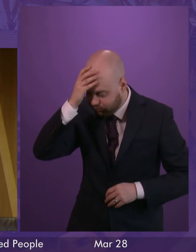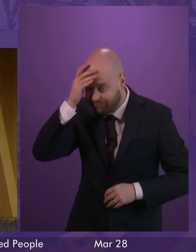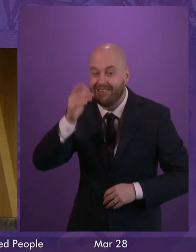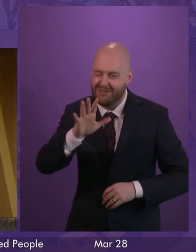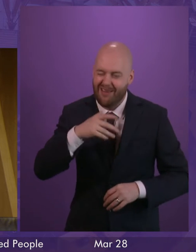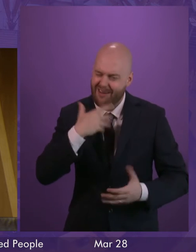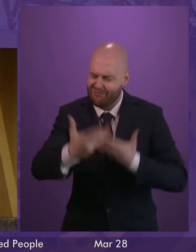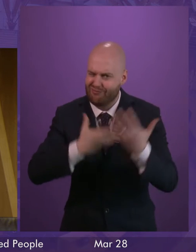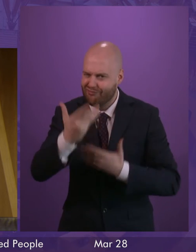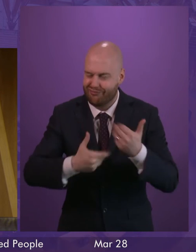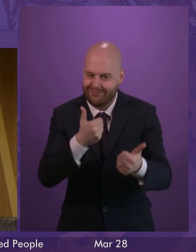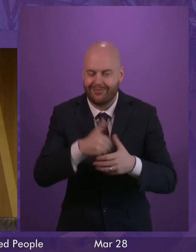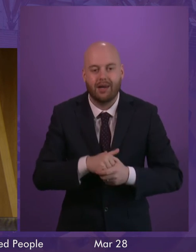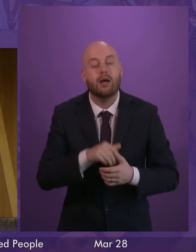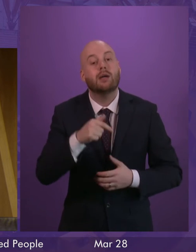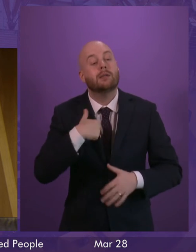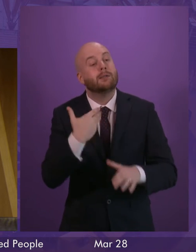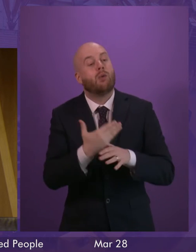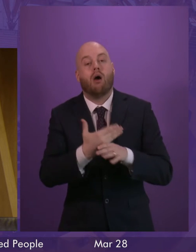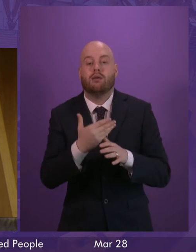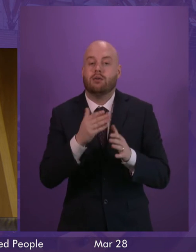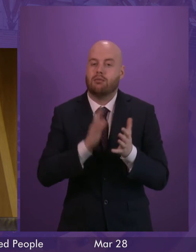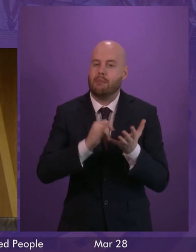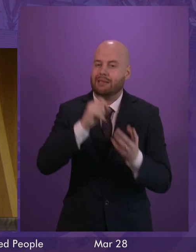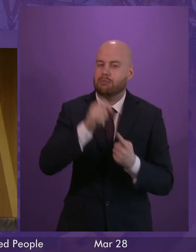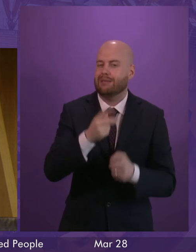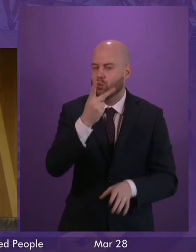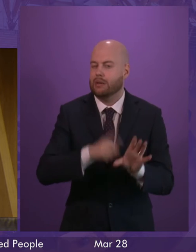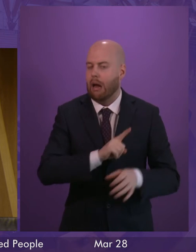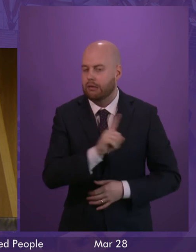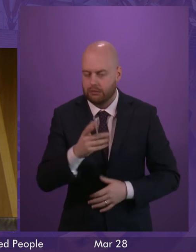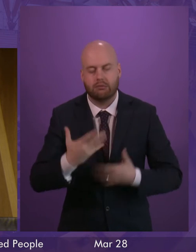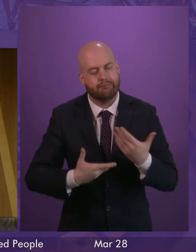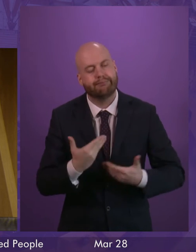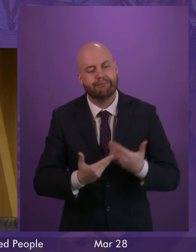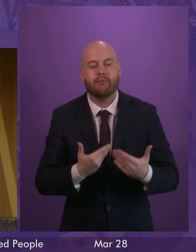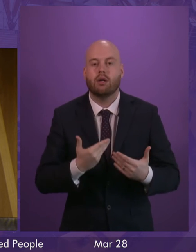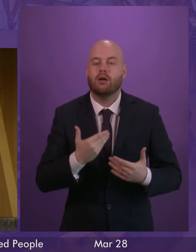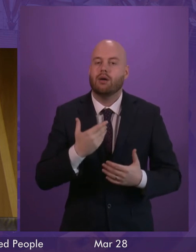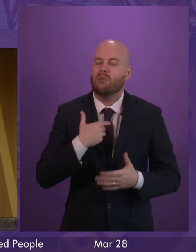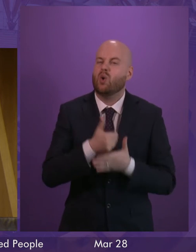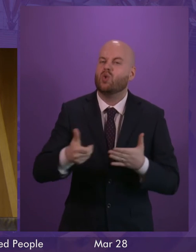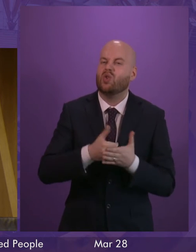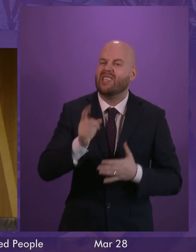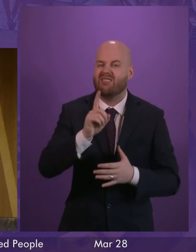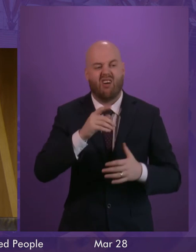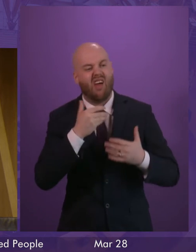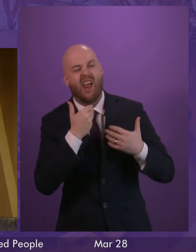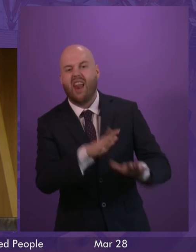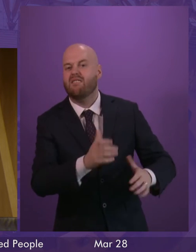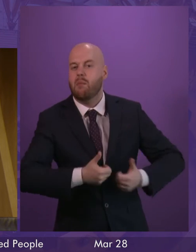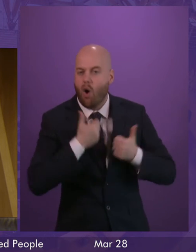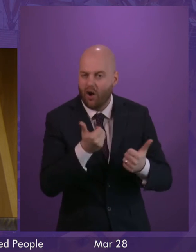MSP for two years, I came home after my working practices where I'd leave first thing in the morning, come home at 10.30,